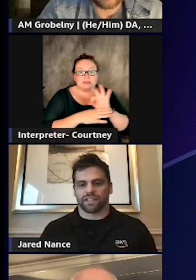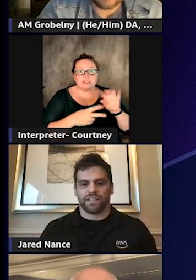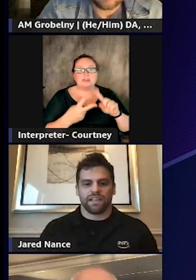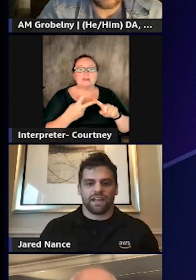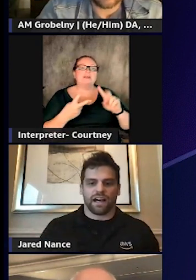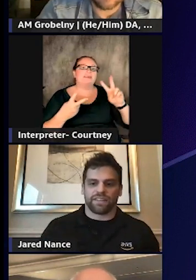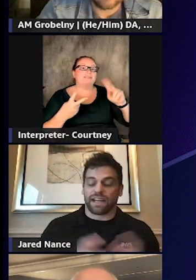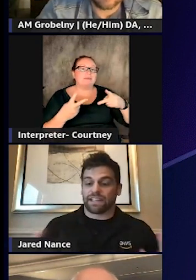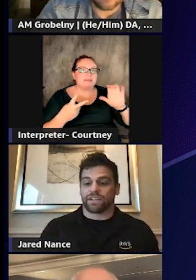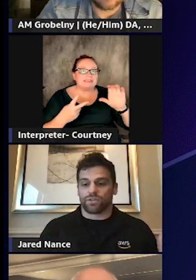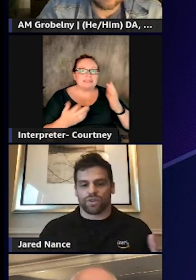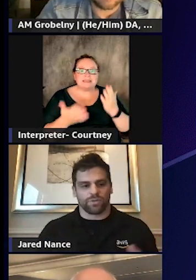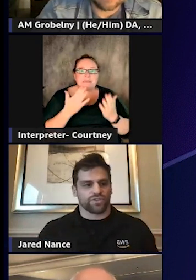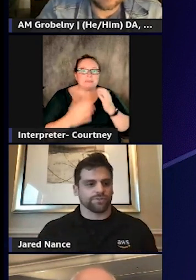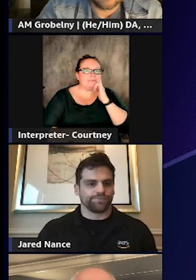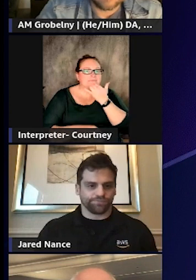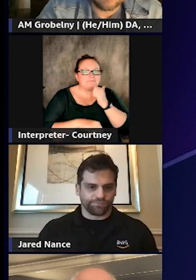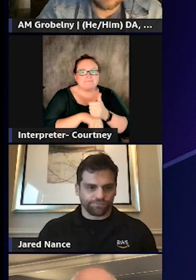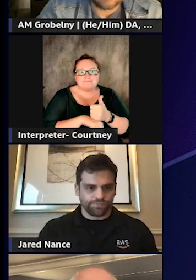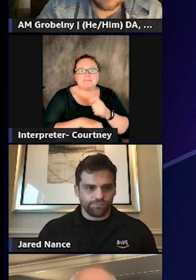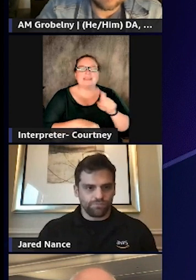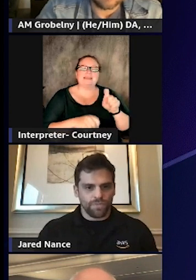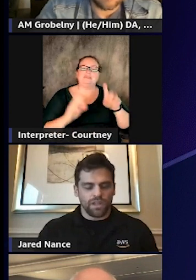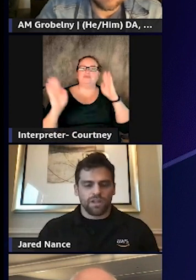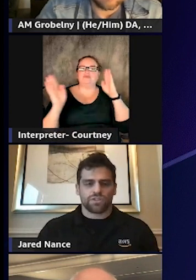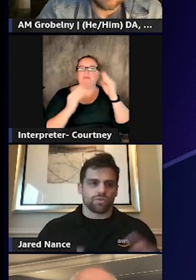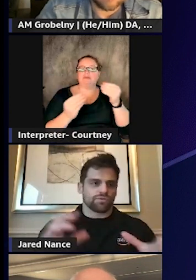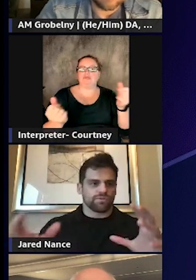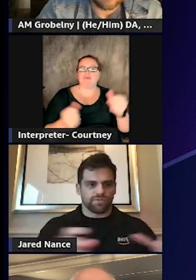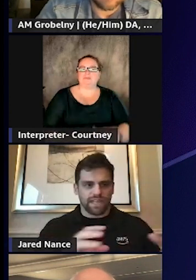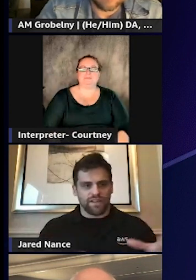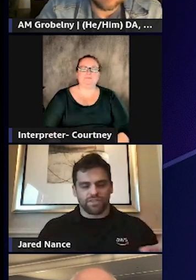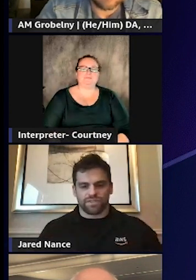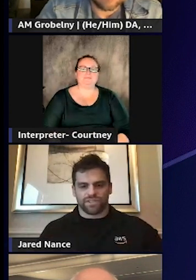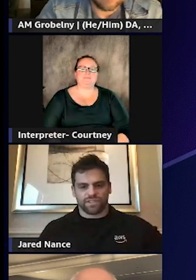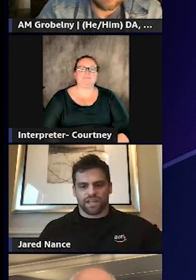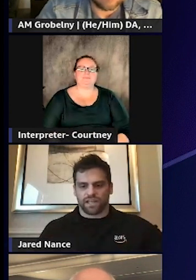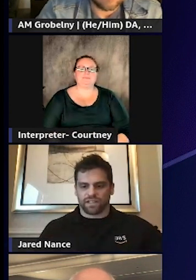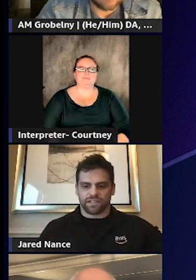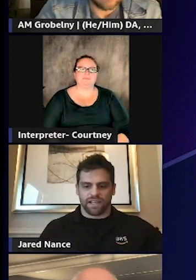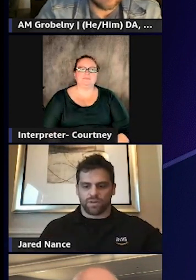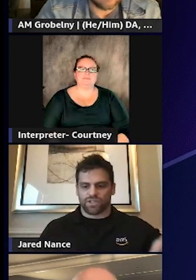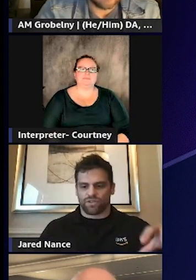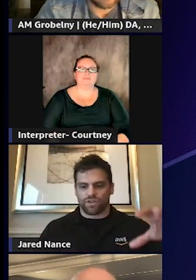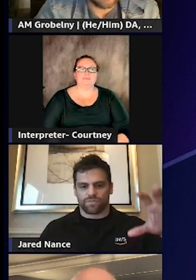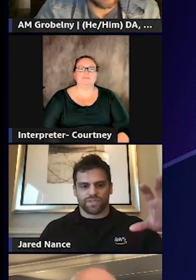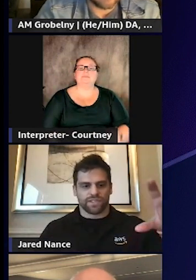running in that I need to go troubleshoot. So that covers